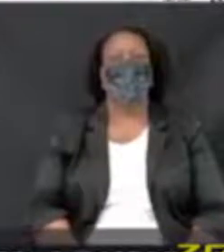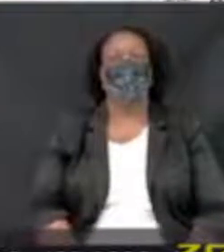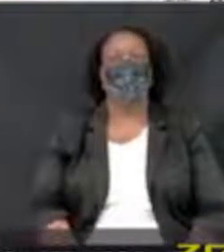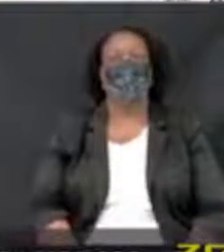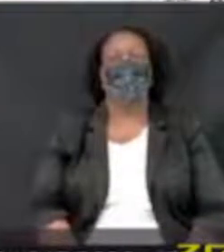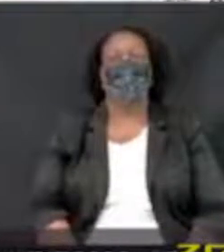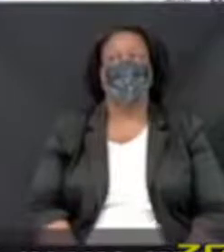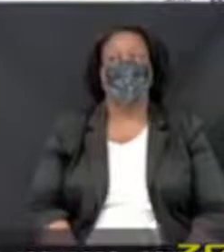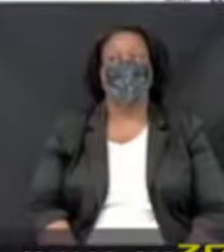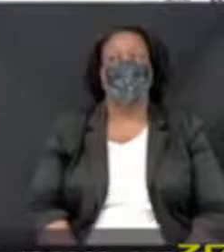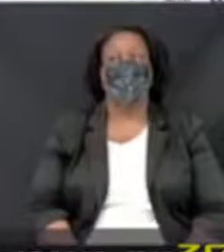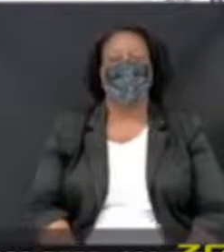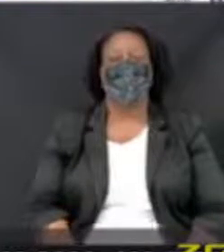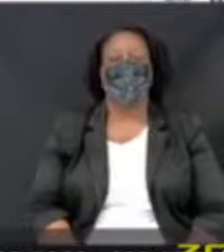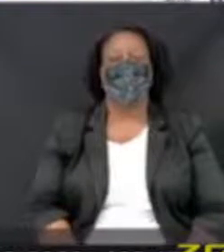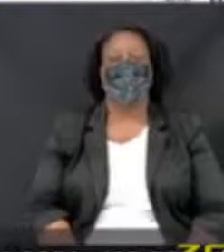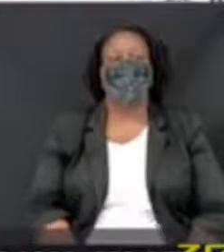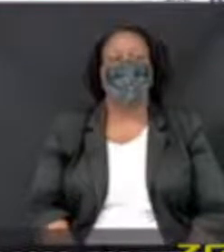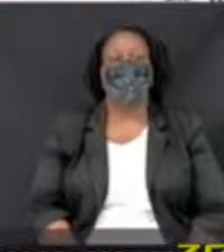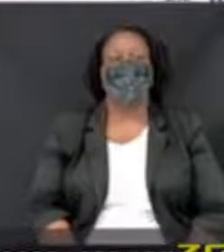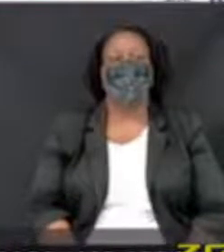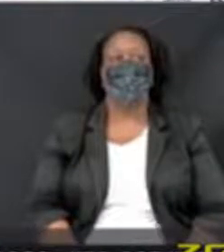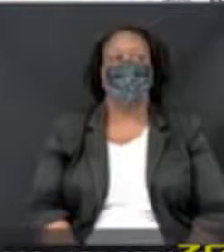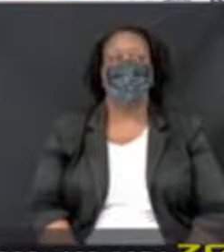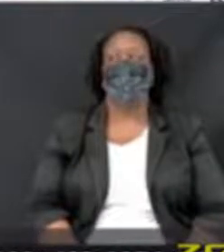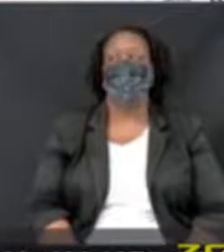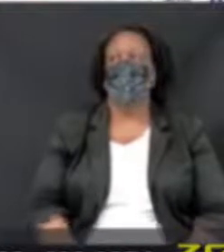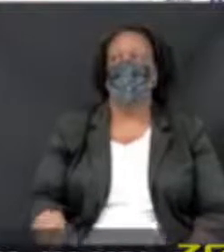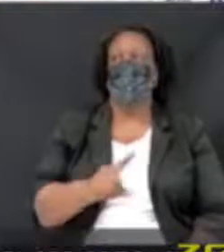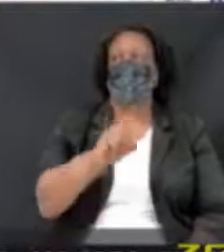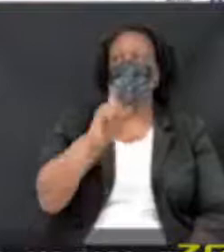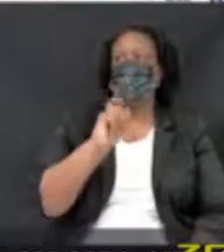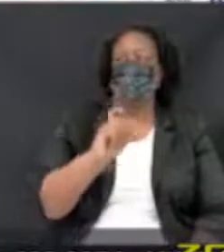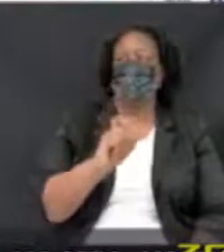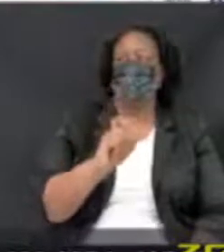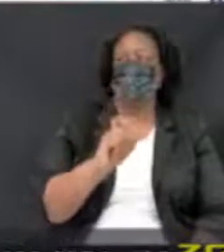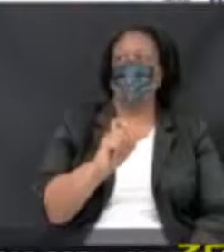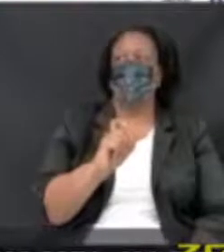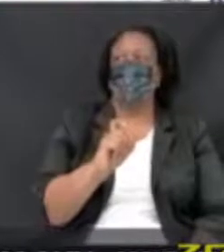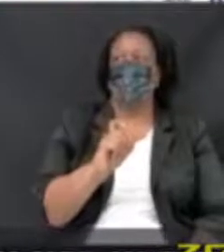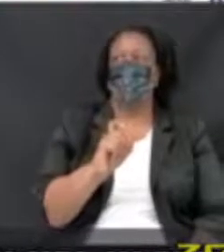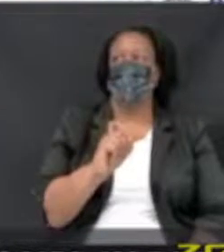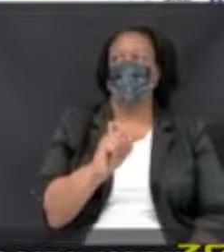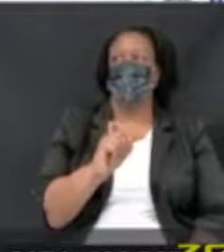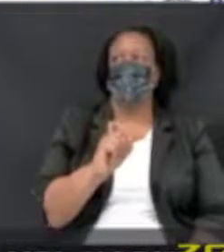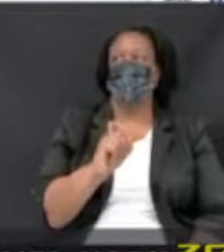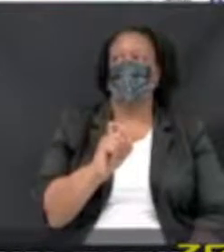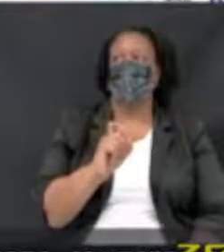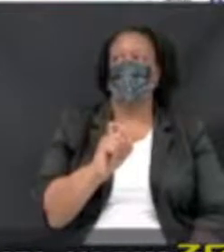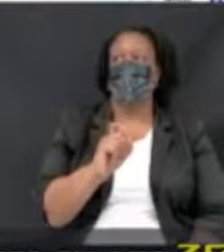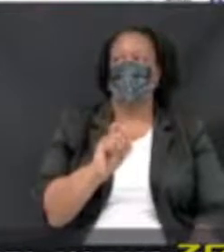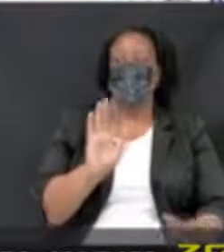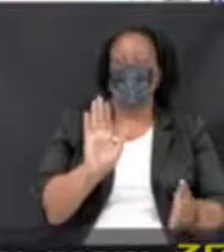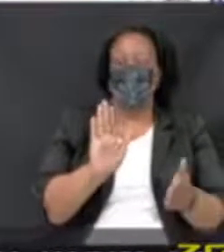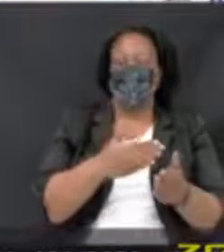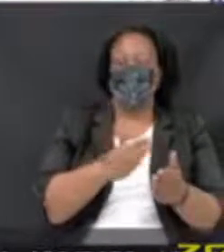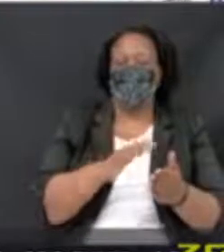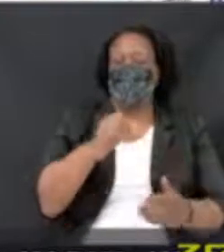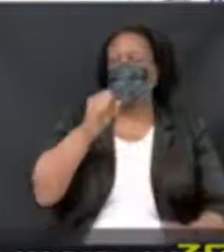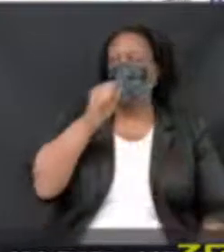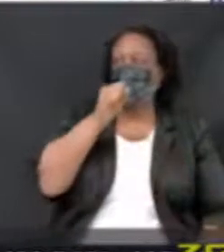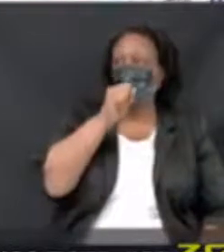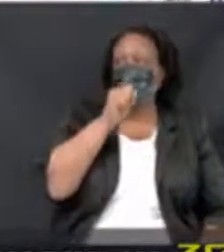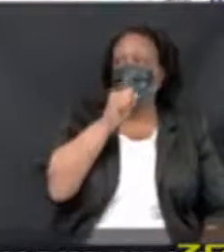Thank you, Doctor. The attendance at the Calypso tents has been low. Why can't we relax